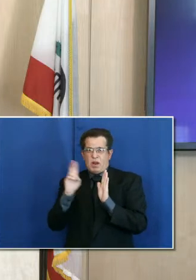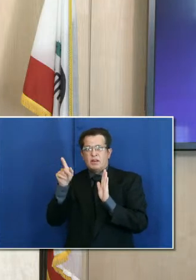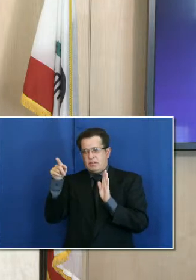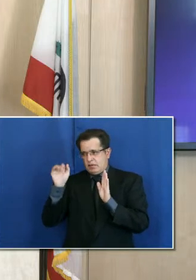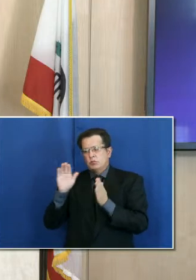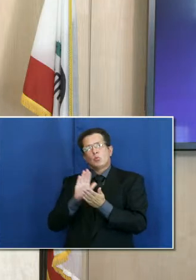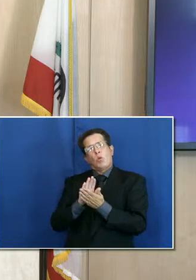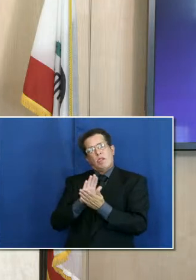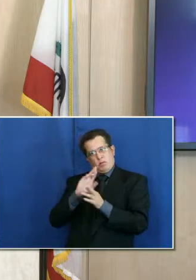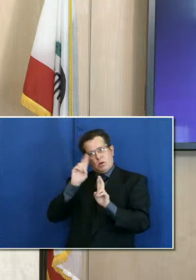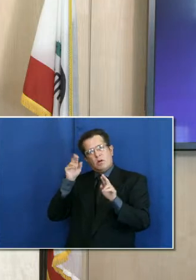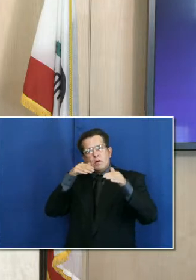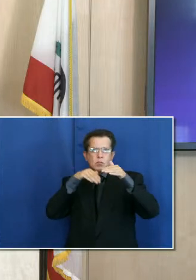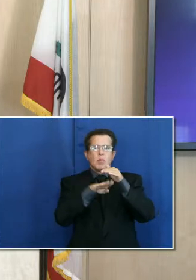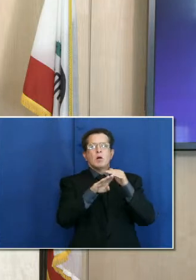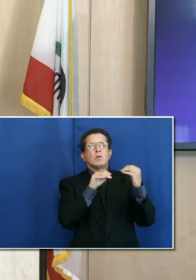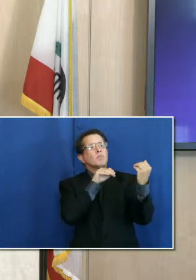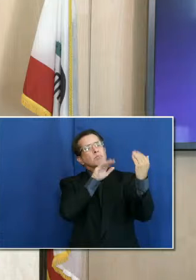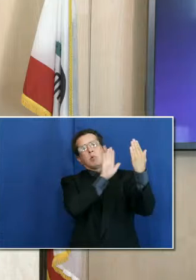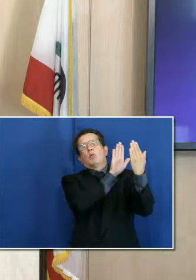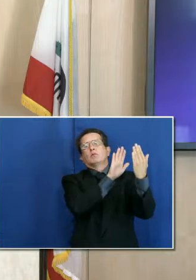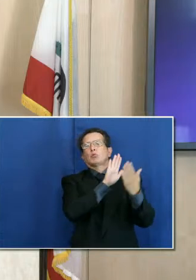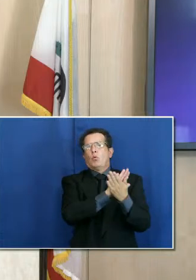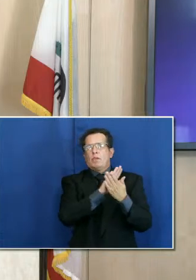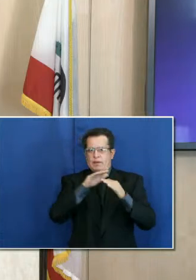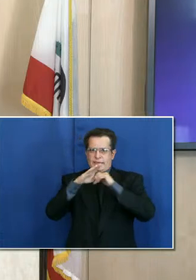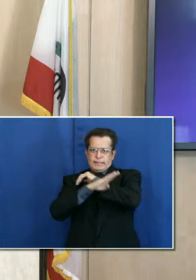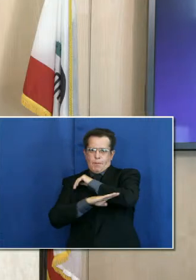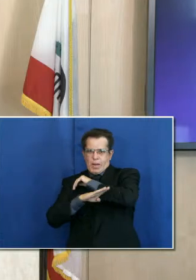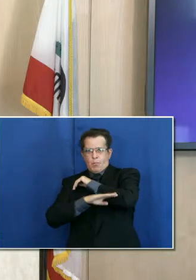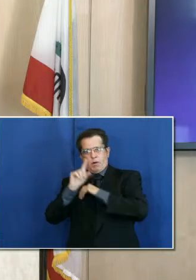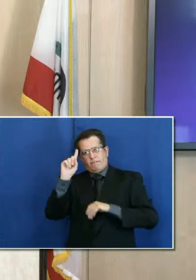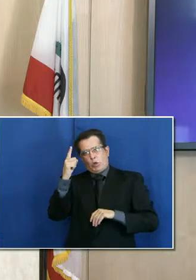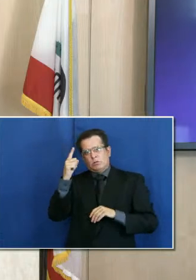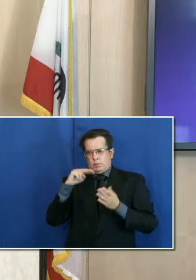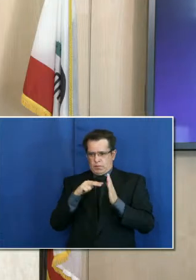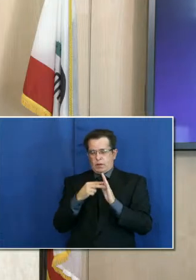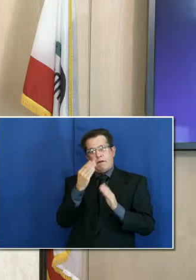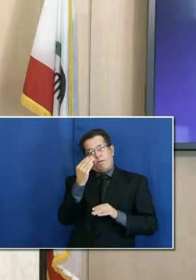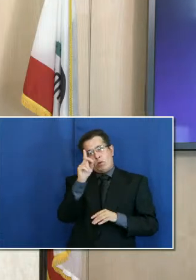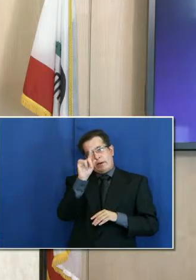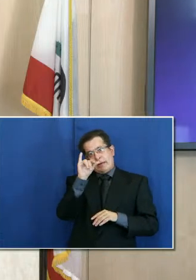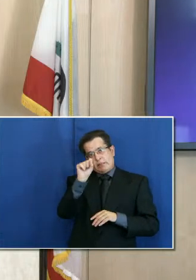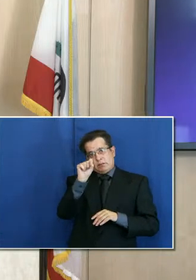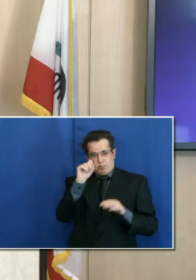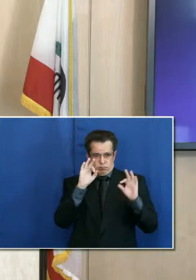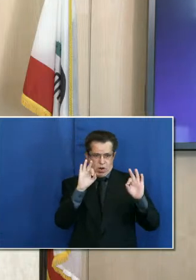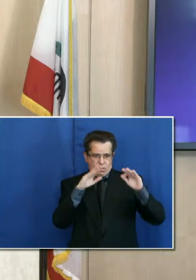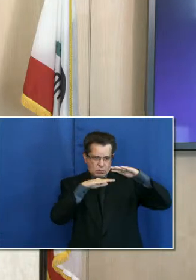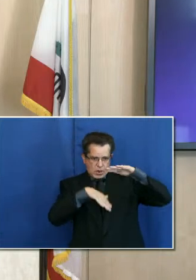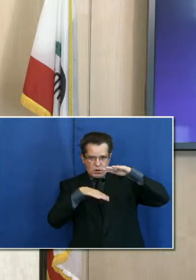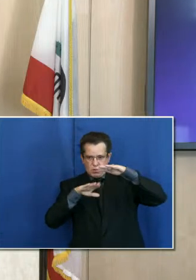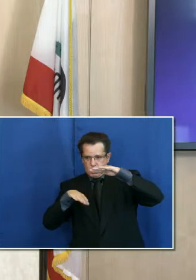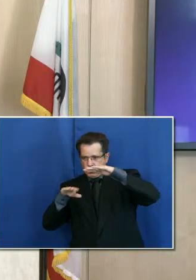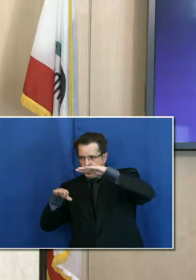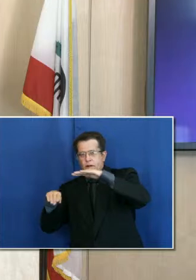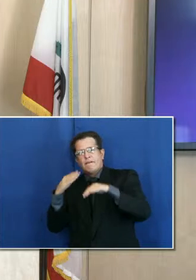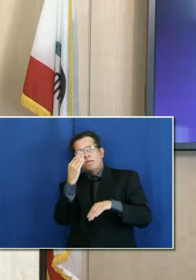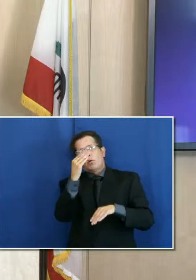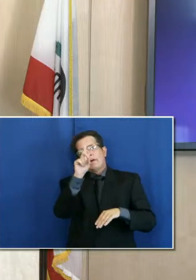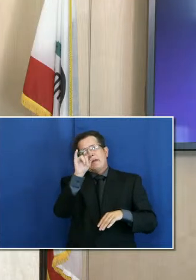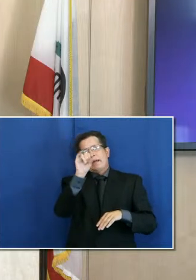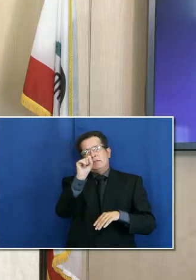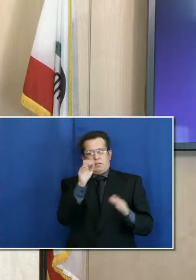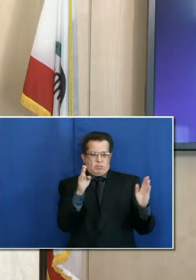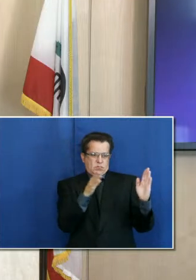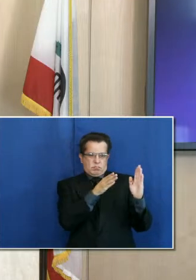near future. And of course, on September 1st, we'll mark 14 days, assuming our cases remain low, that we've been off the state monitoring list, where all